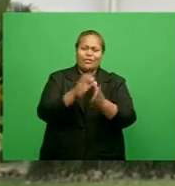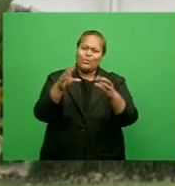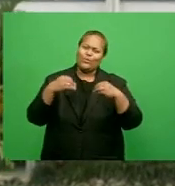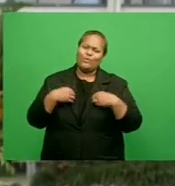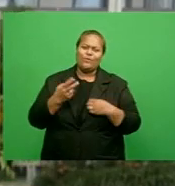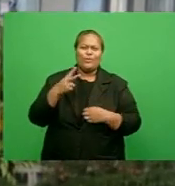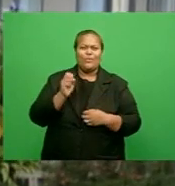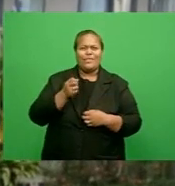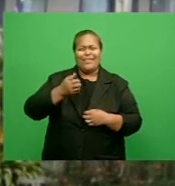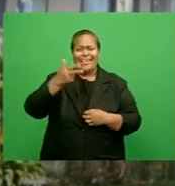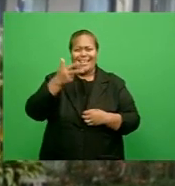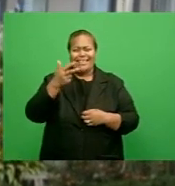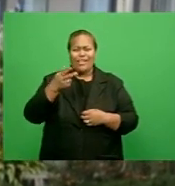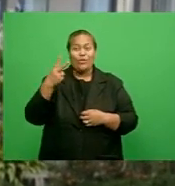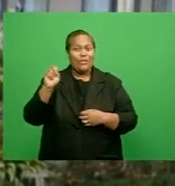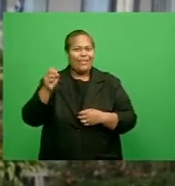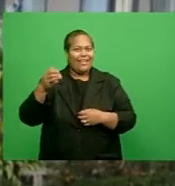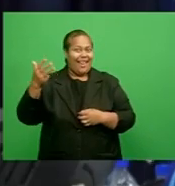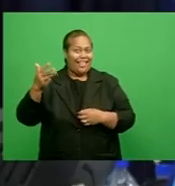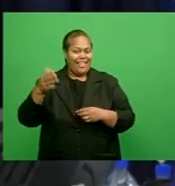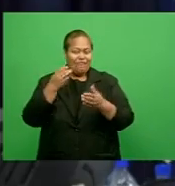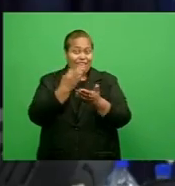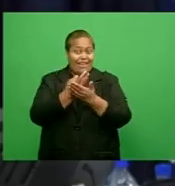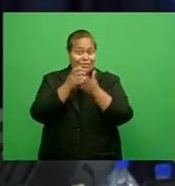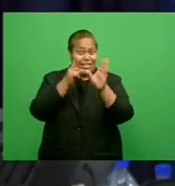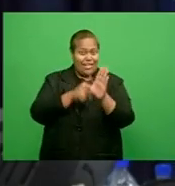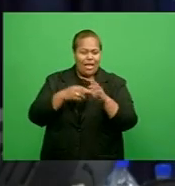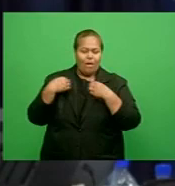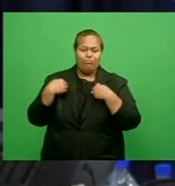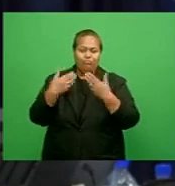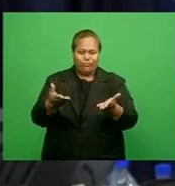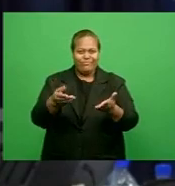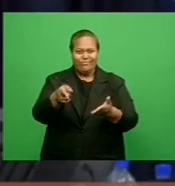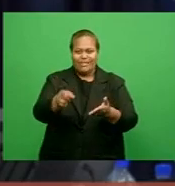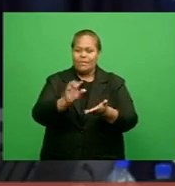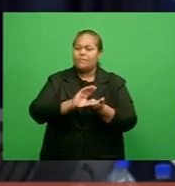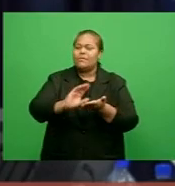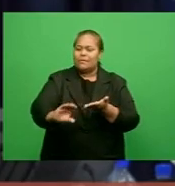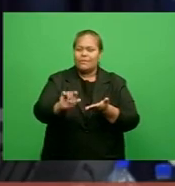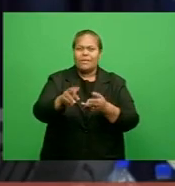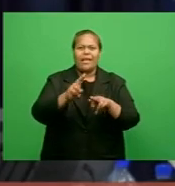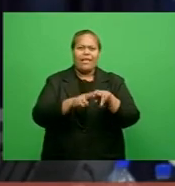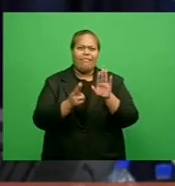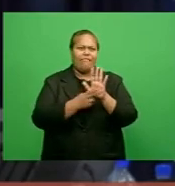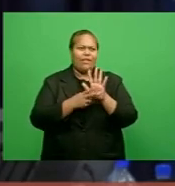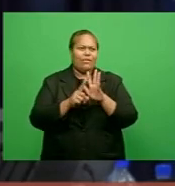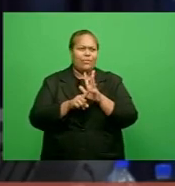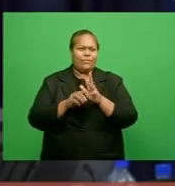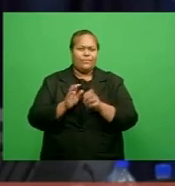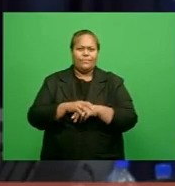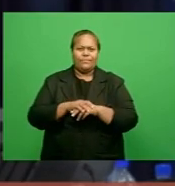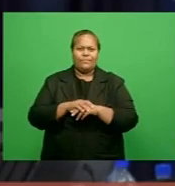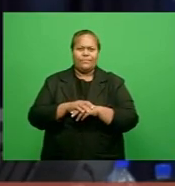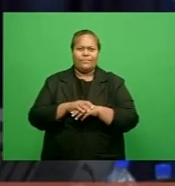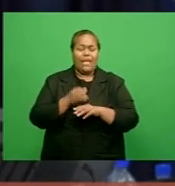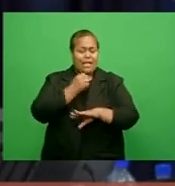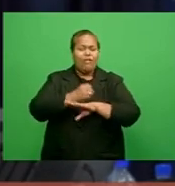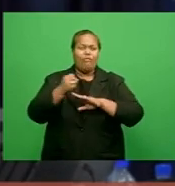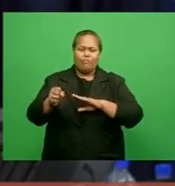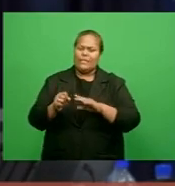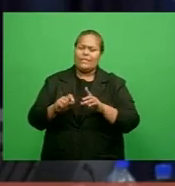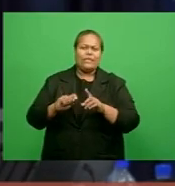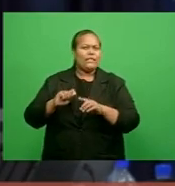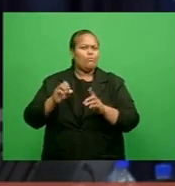to 2019 financial year. National University is committed to being a key driver of Fiji's economic prosperity